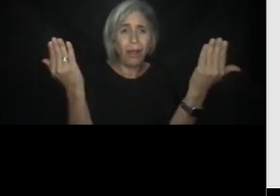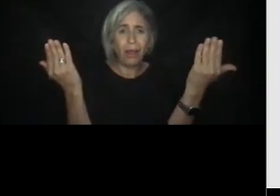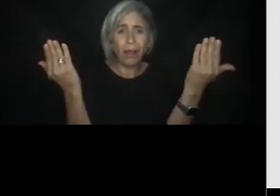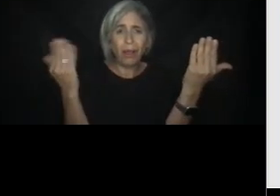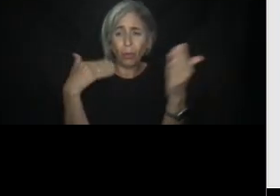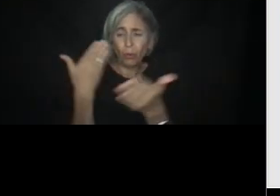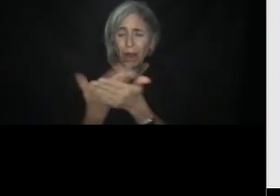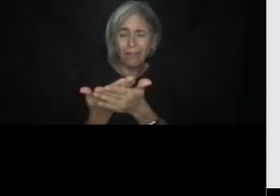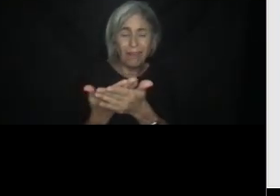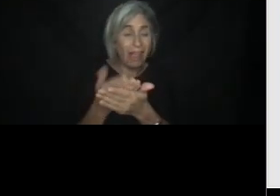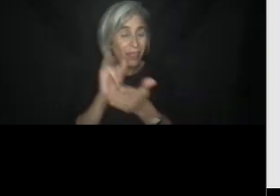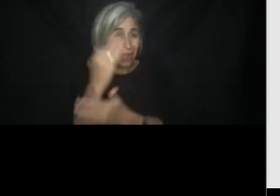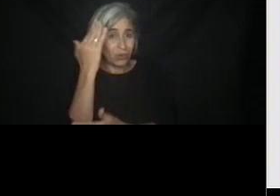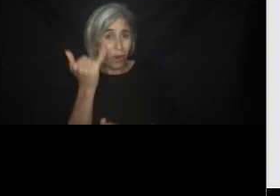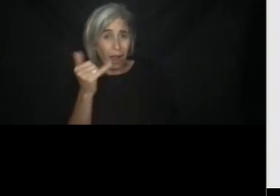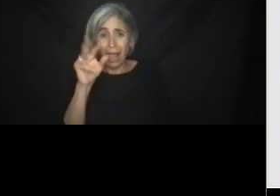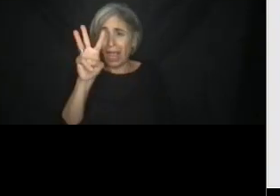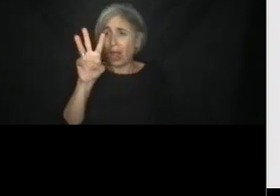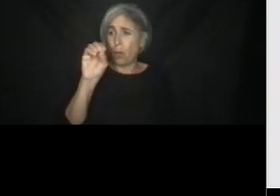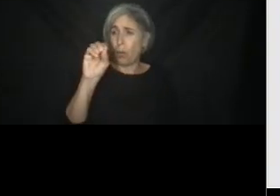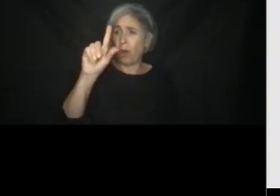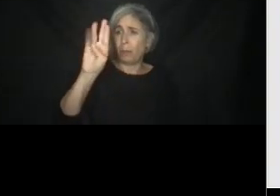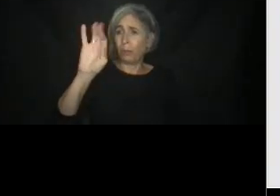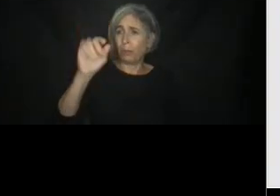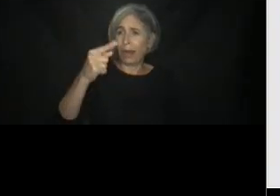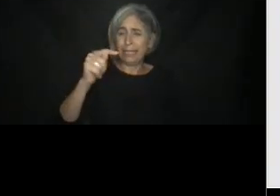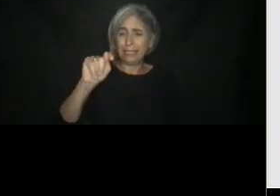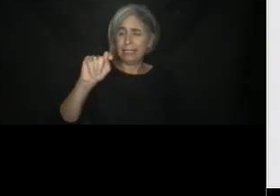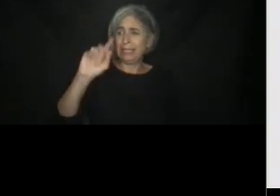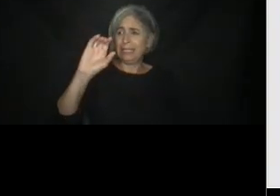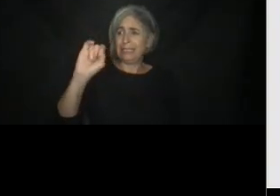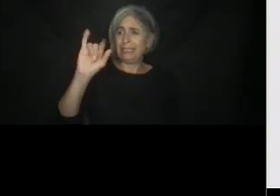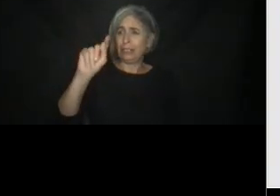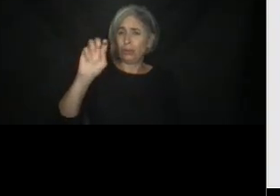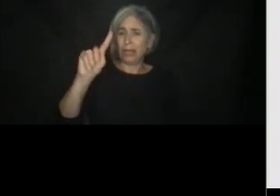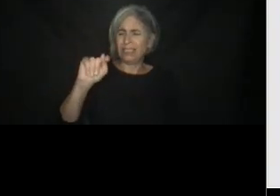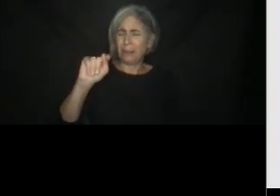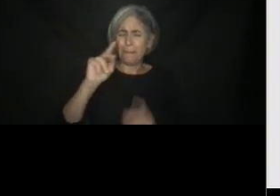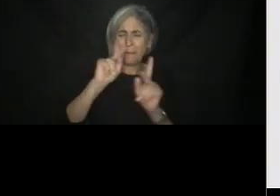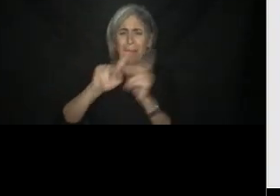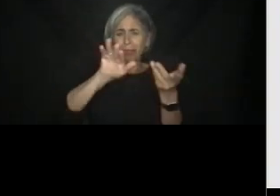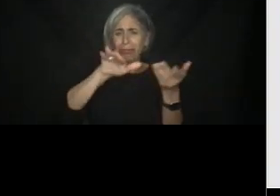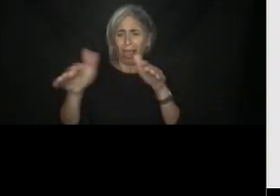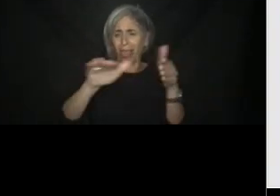That's why you got Woolbright and Seacrest full of people dead.